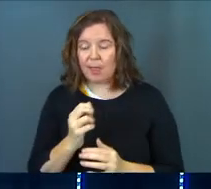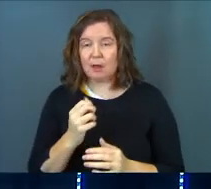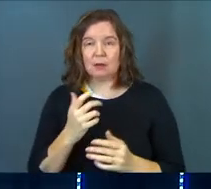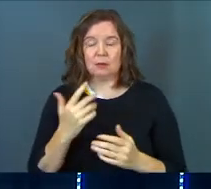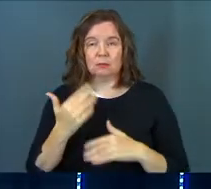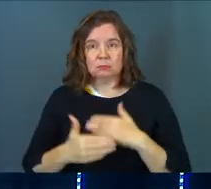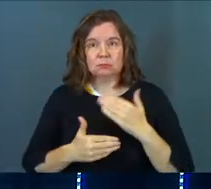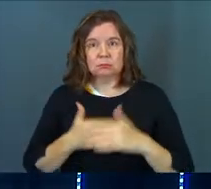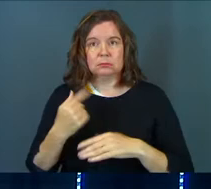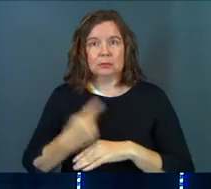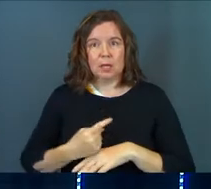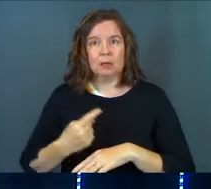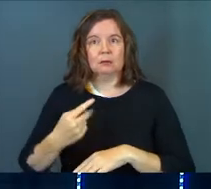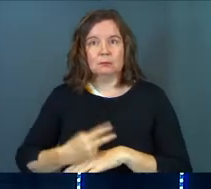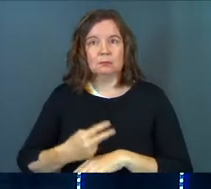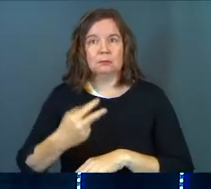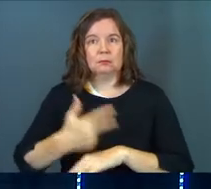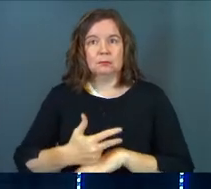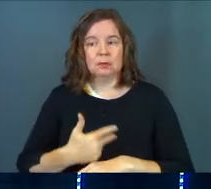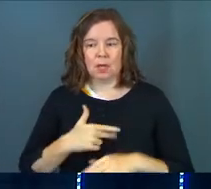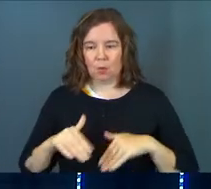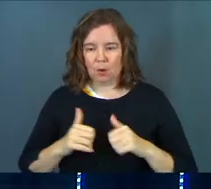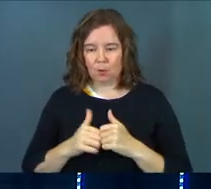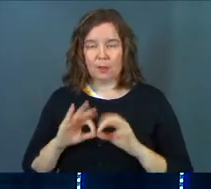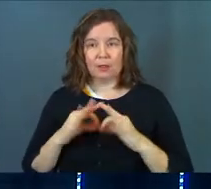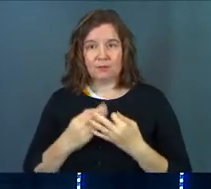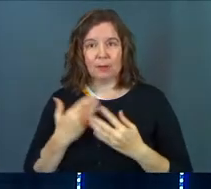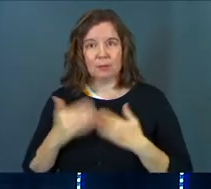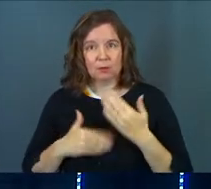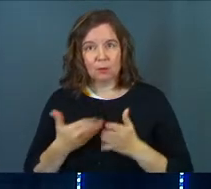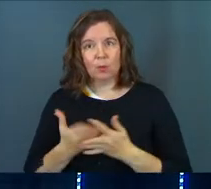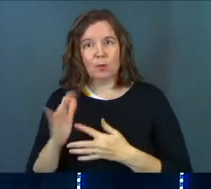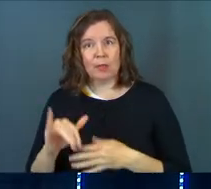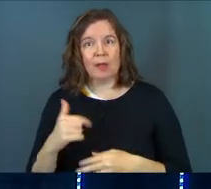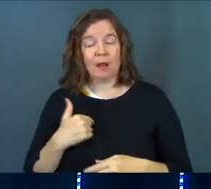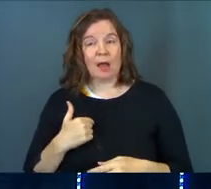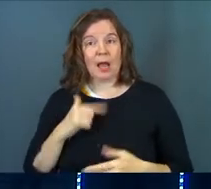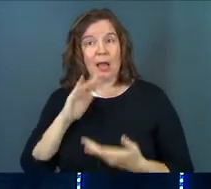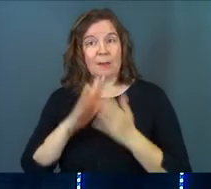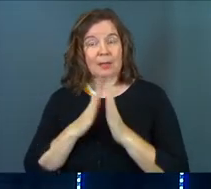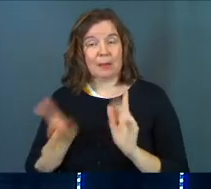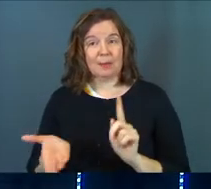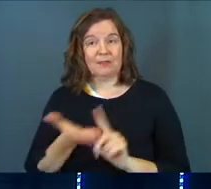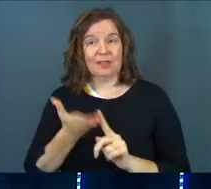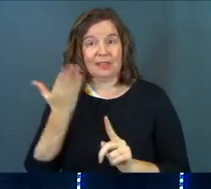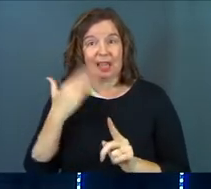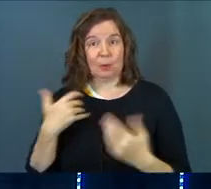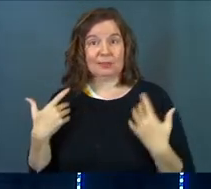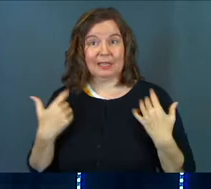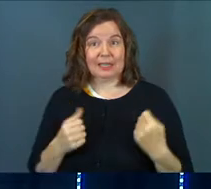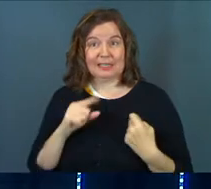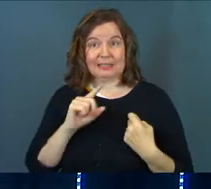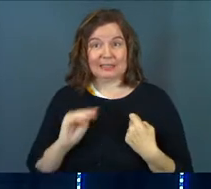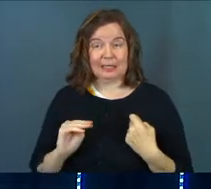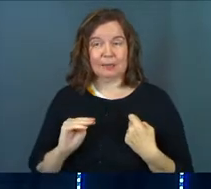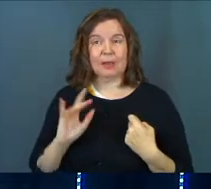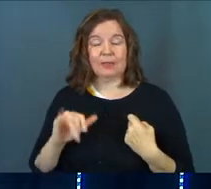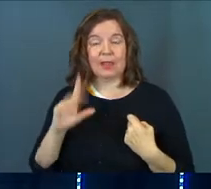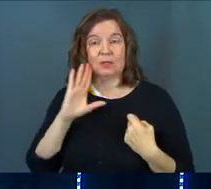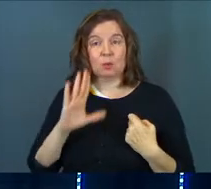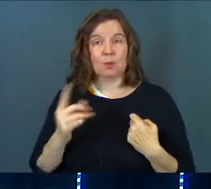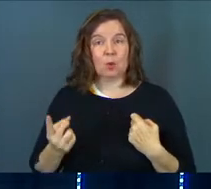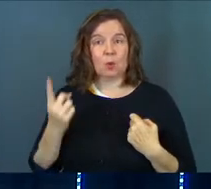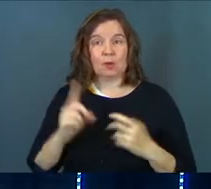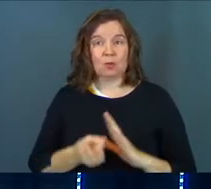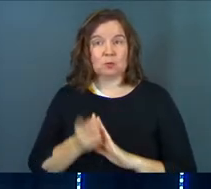and just over the course of days and walking with the family through that, I became convinced that God was going to heal Tim, that this